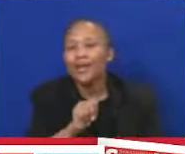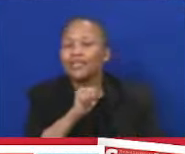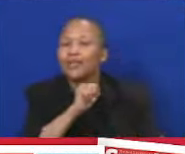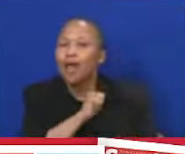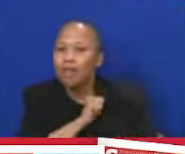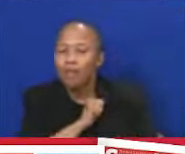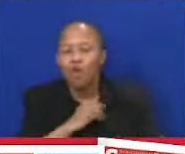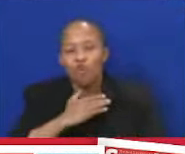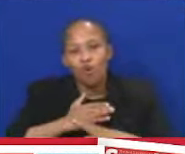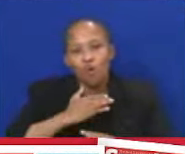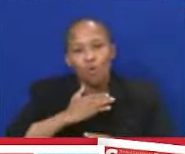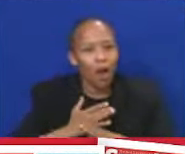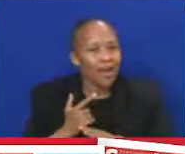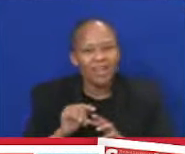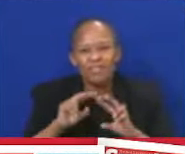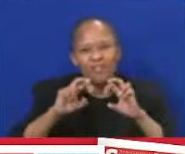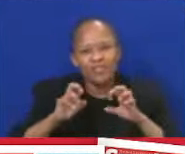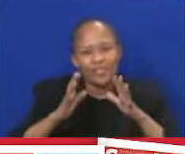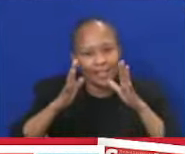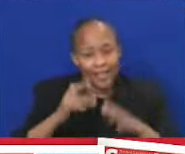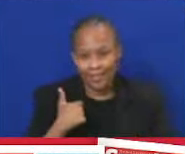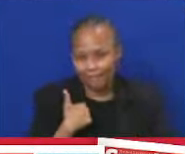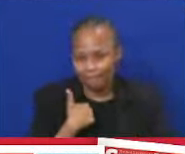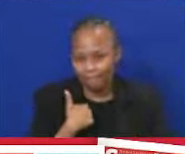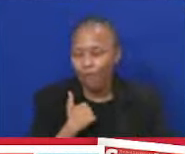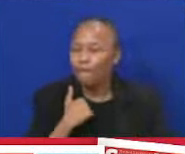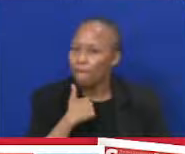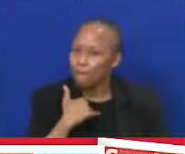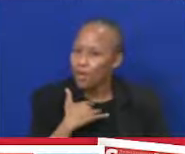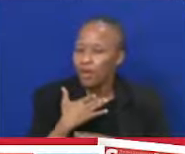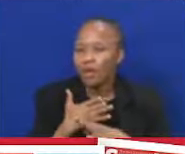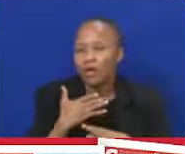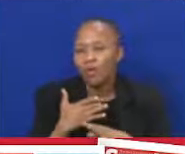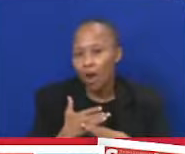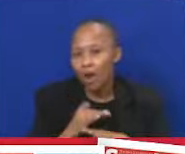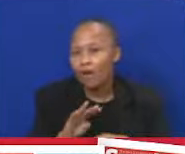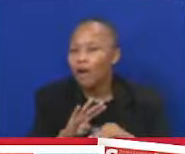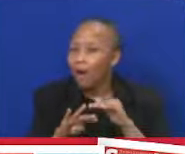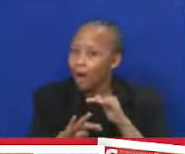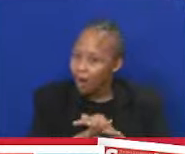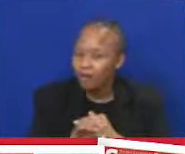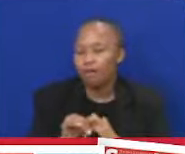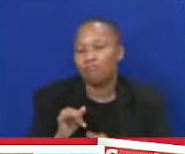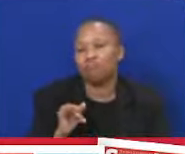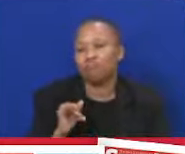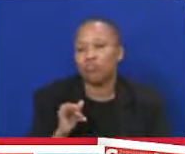I worked under the command of Lieutenant General Kumalo.